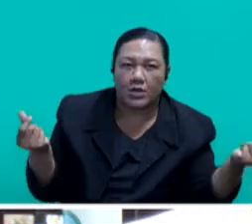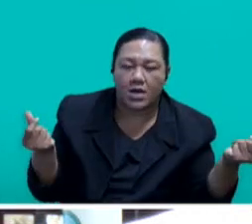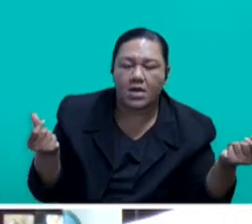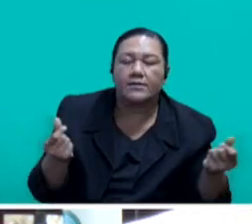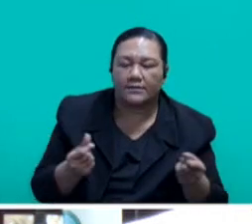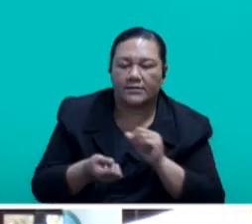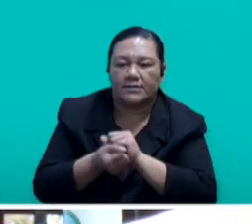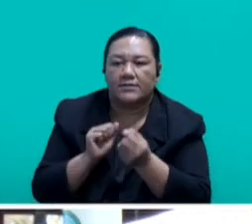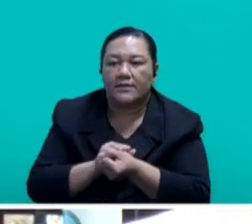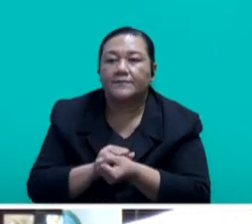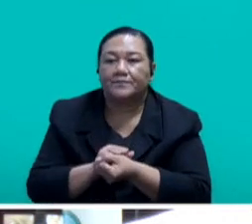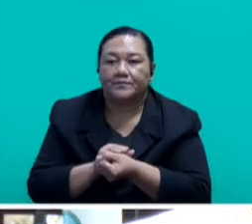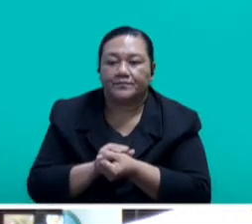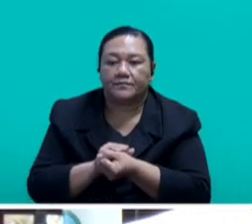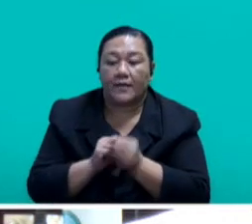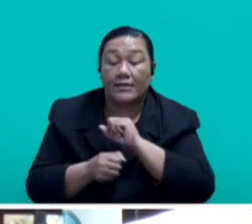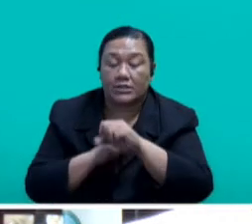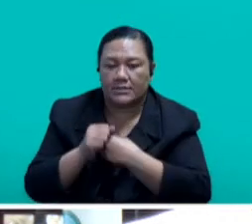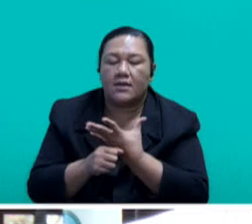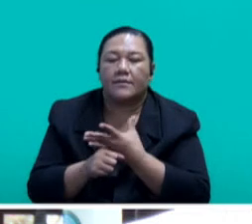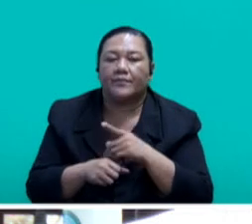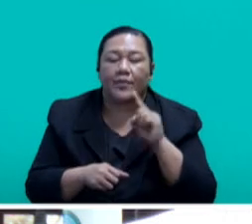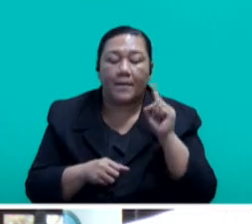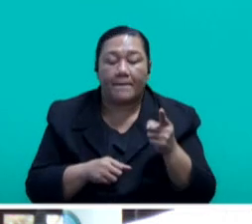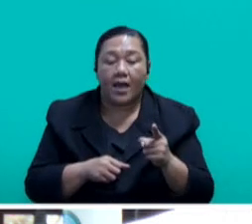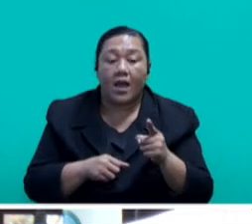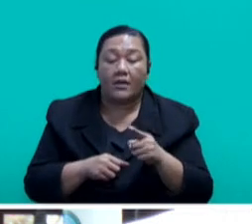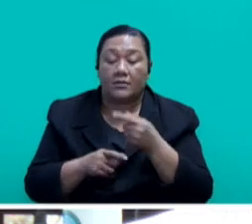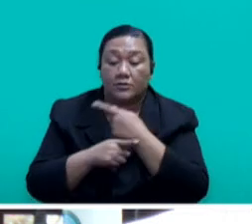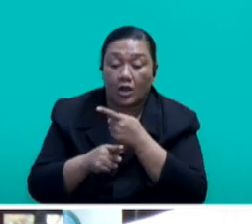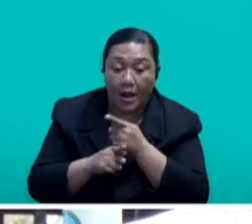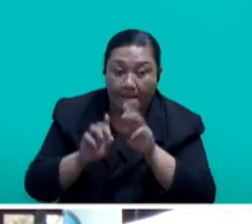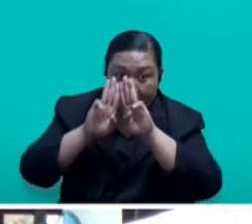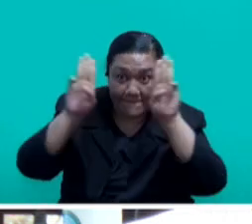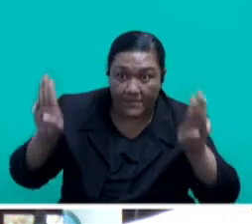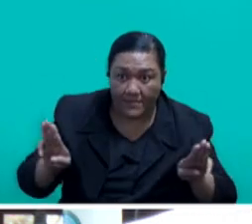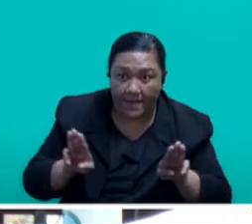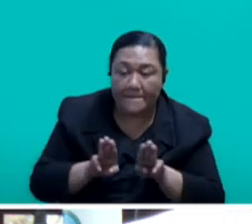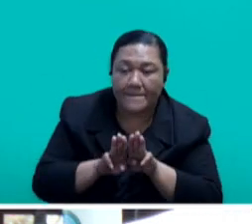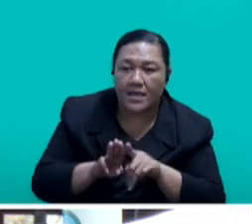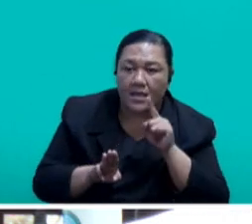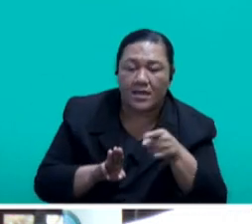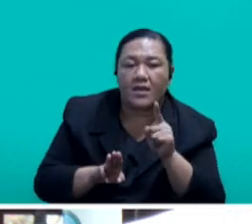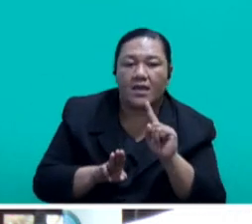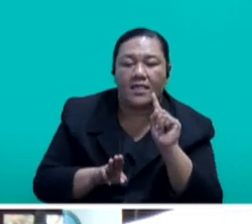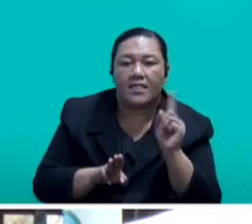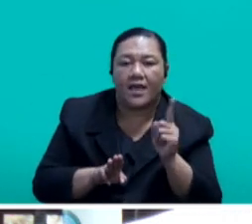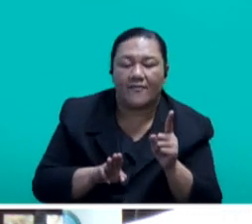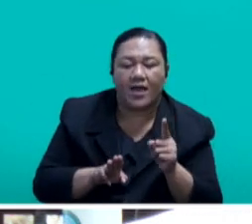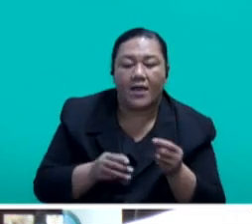With the mineral exploration geological mapping, Mr. Speaker, in this year's budget there is provision for the